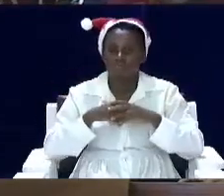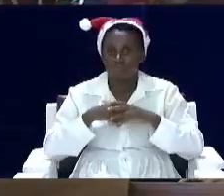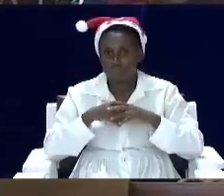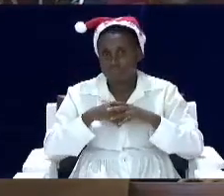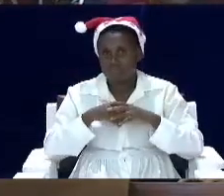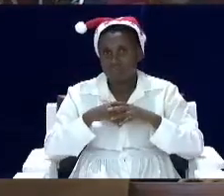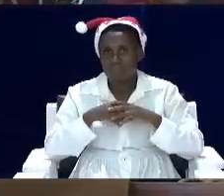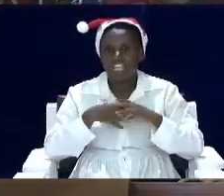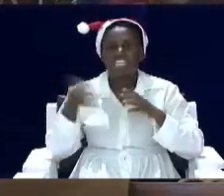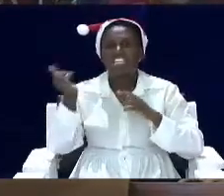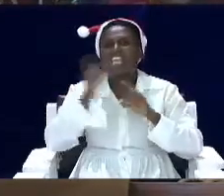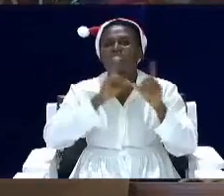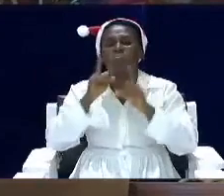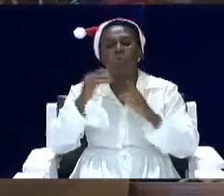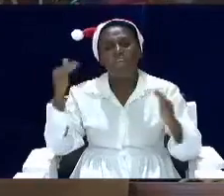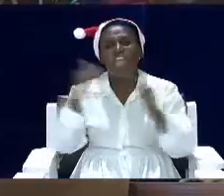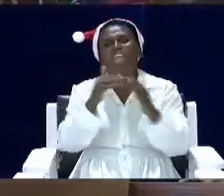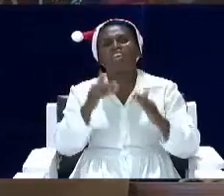They spoke against Moses.